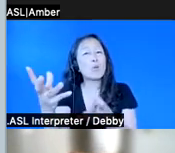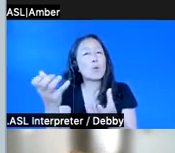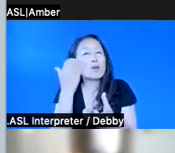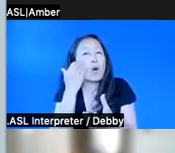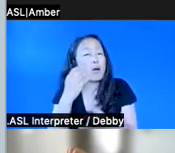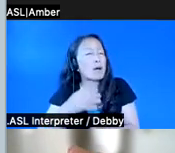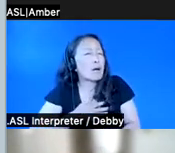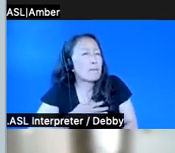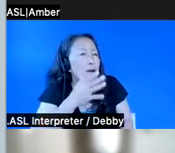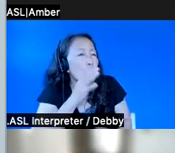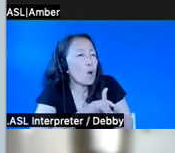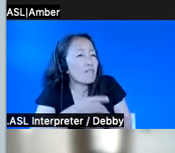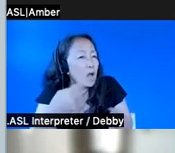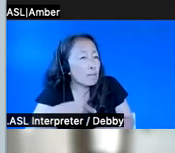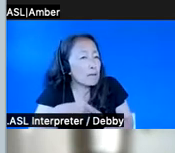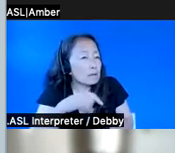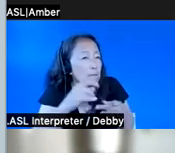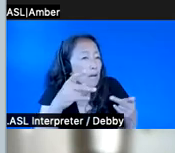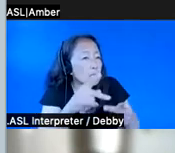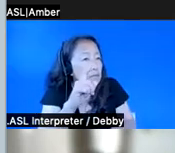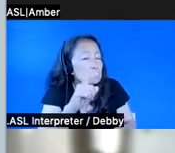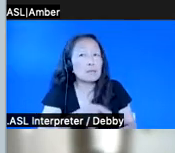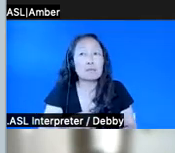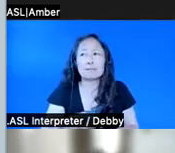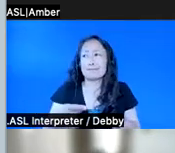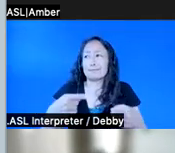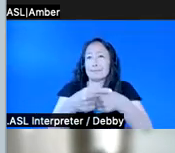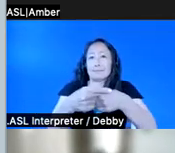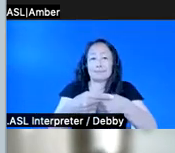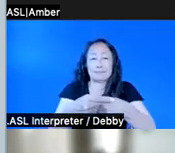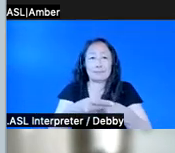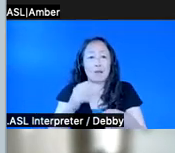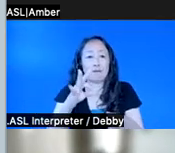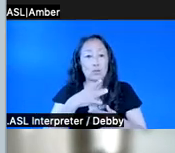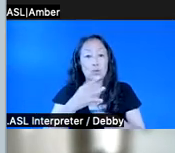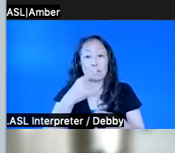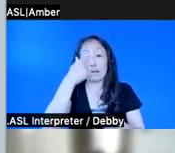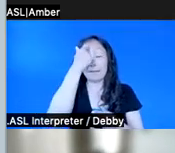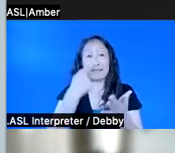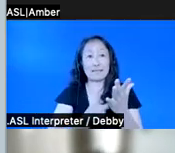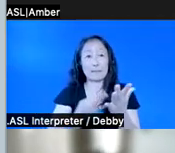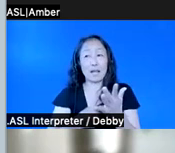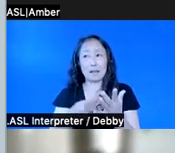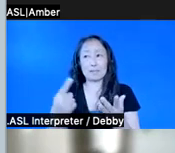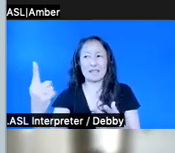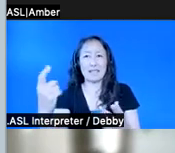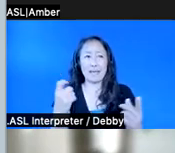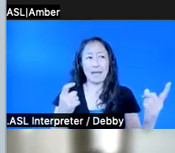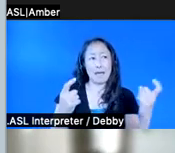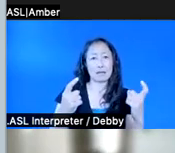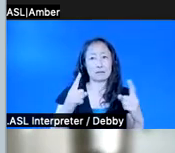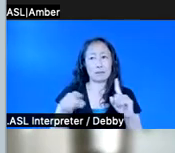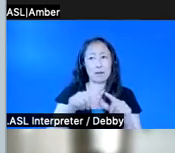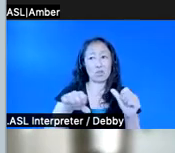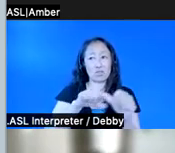And so, you know, it can really pose a conflict of interest because sometimes they'll want to know information about the same. So if you have the